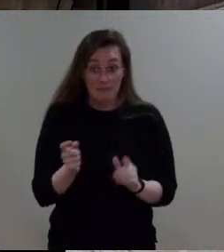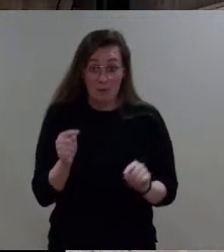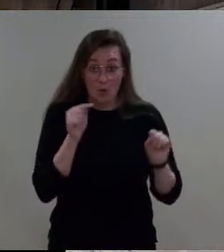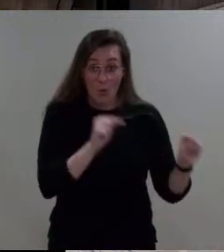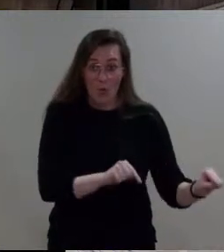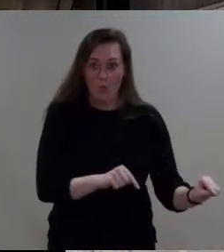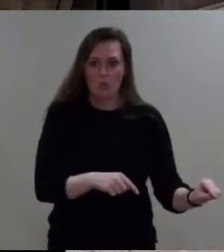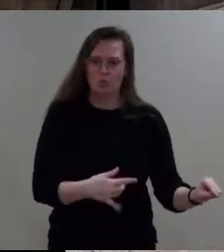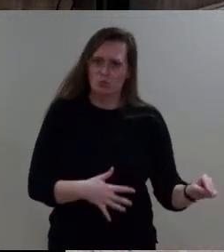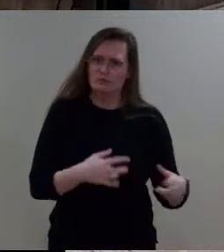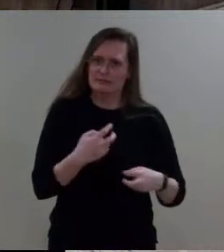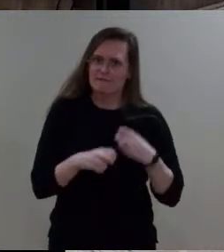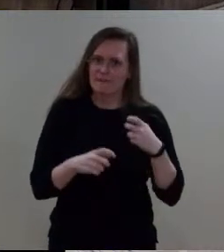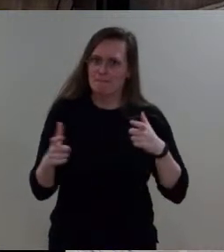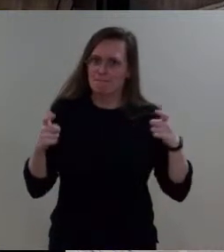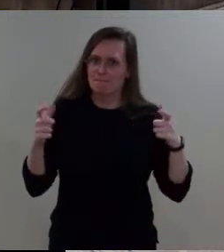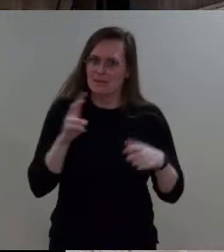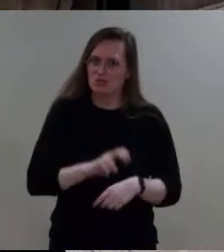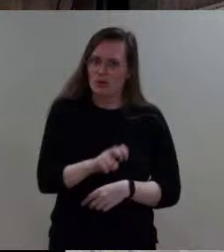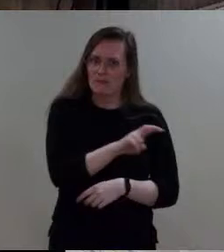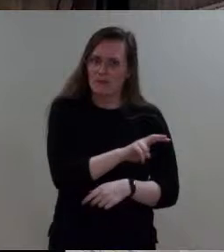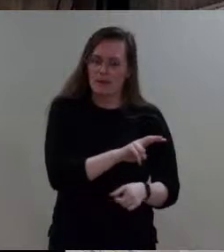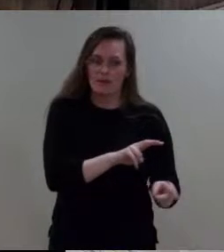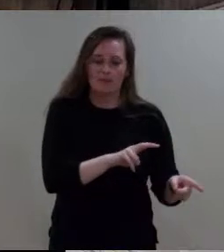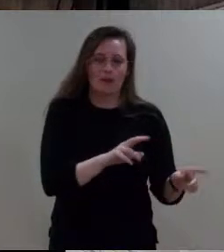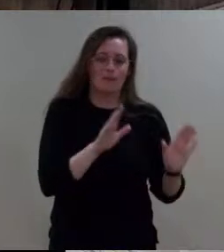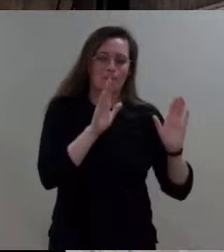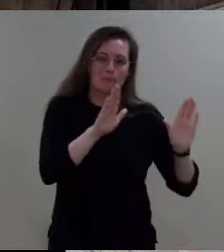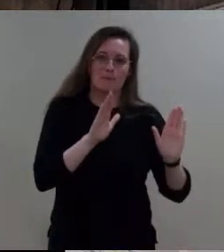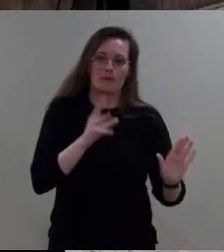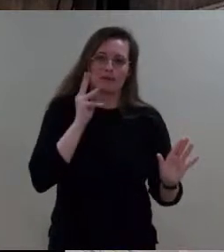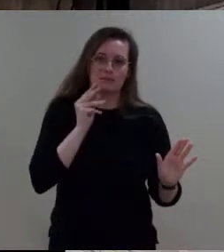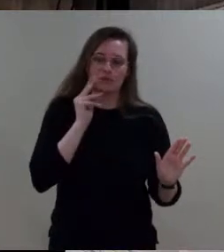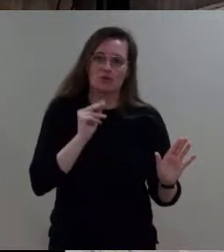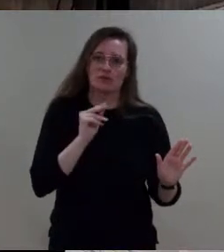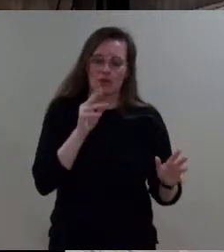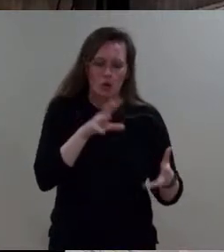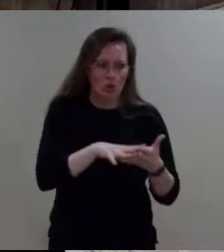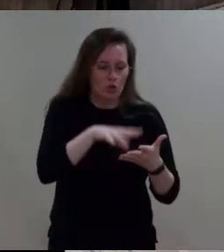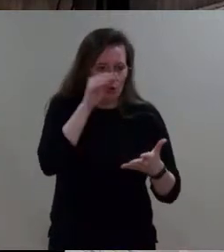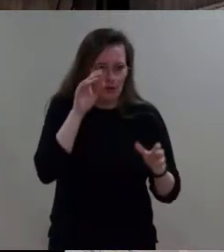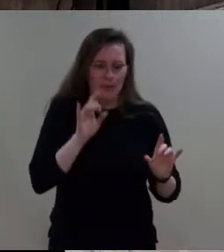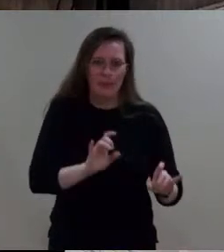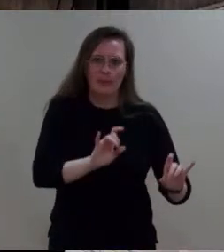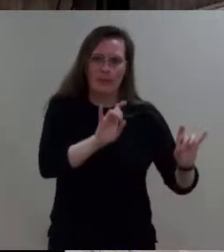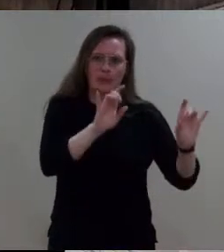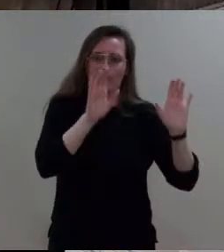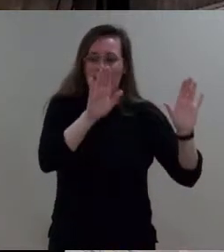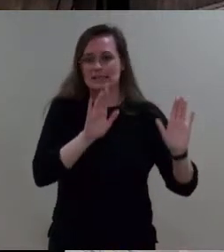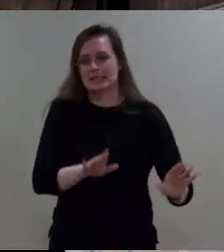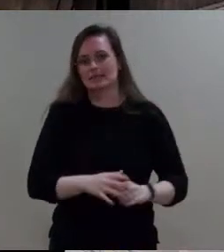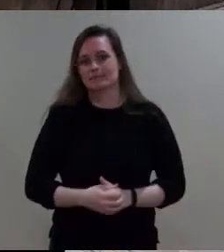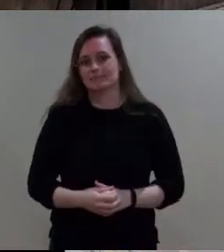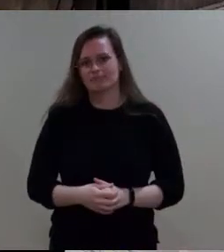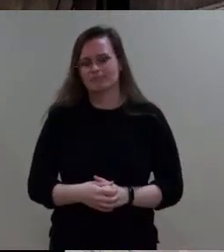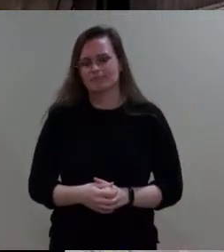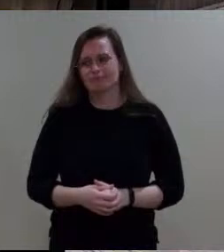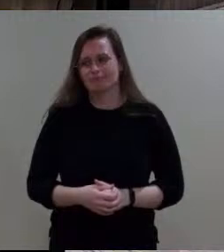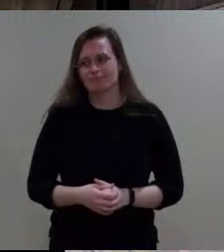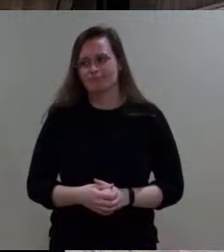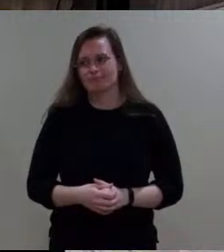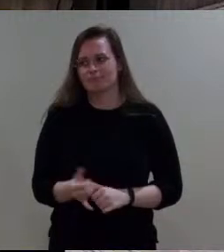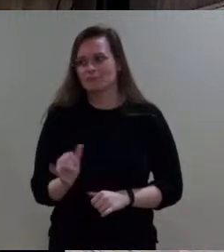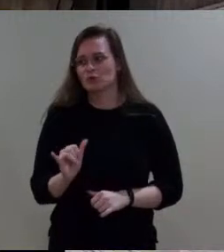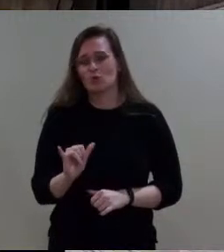the learnings, I think, for everybody in that room that came out of it, it was absolutely amazing. And it was actually a very proud moment to see a